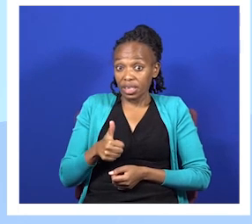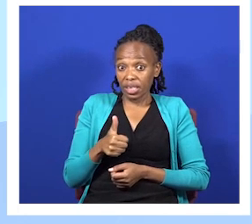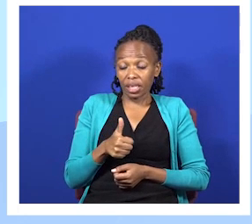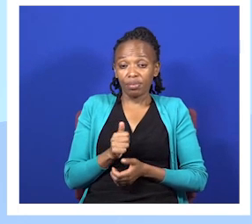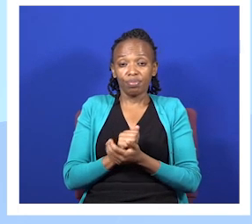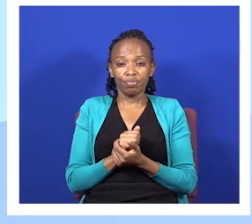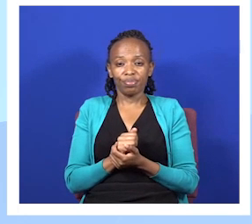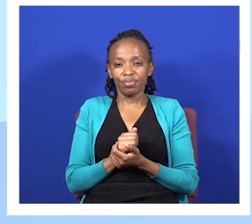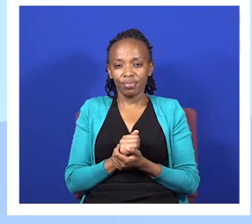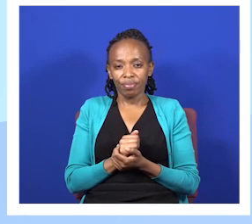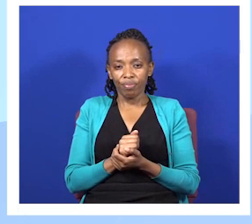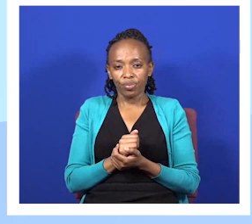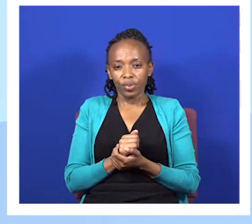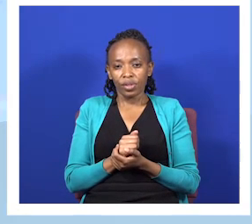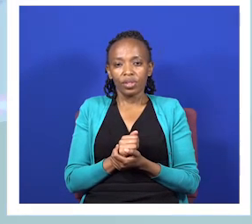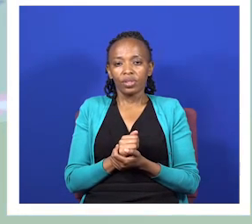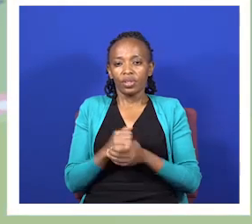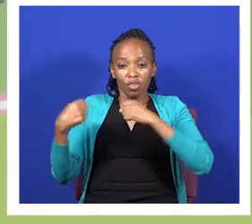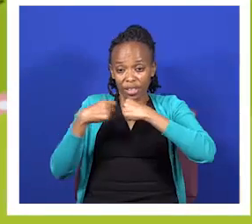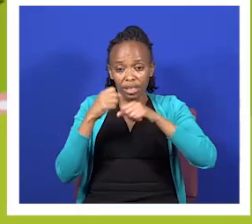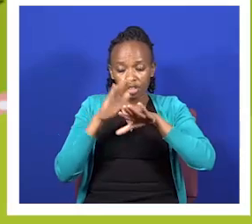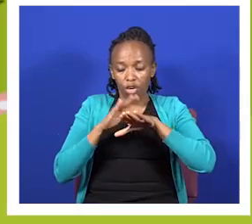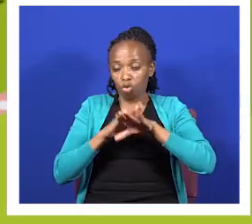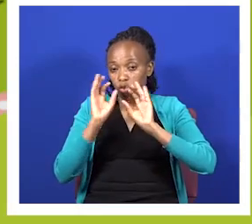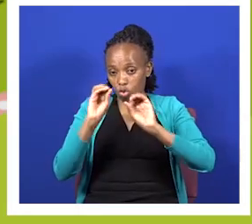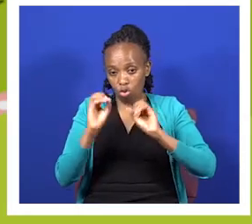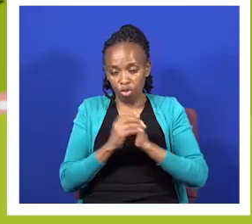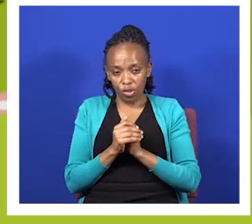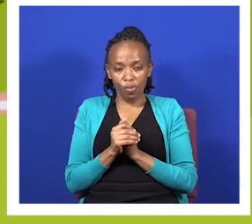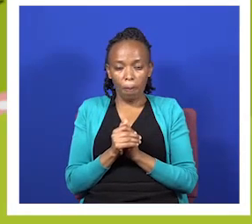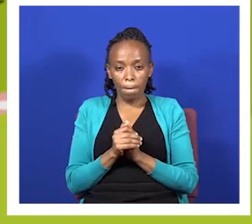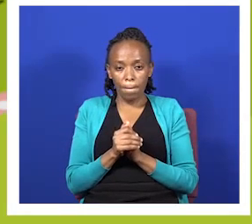they're fighting. Fighting is not a good thing.